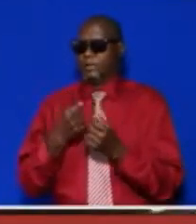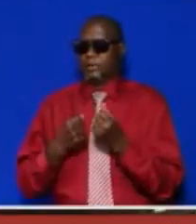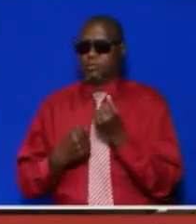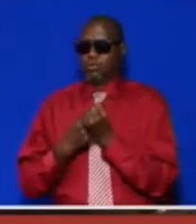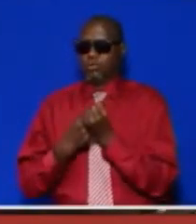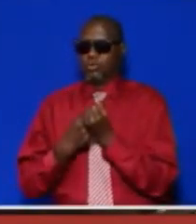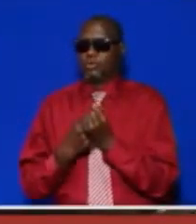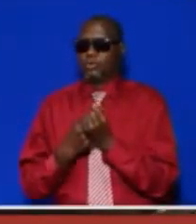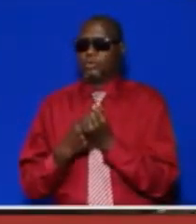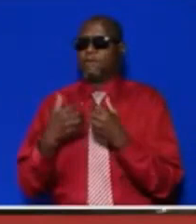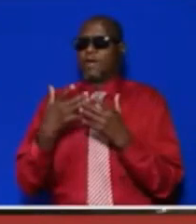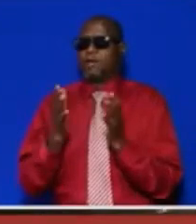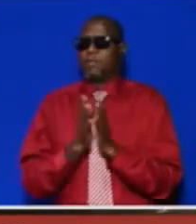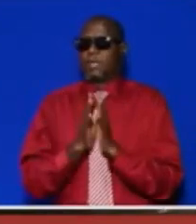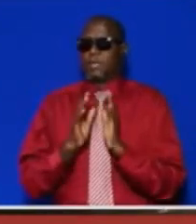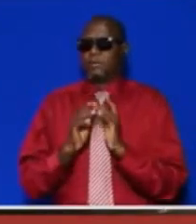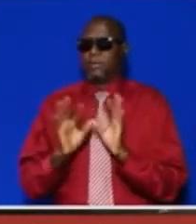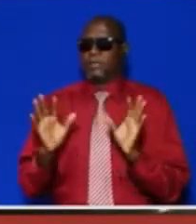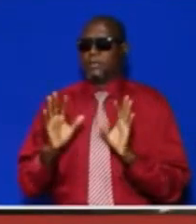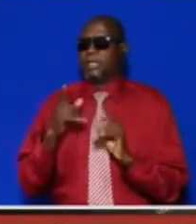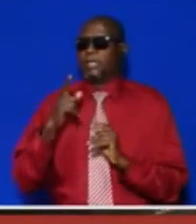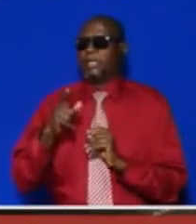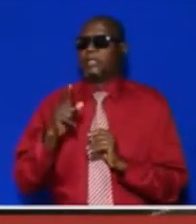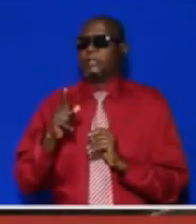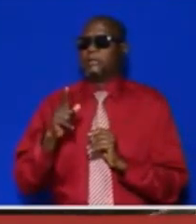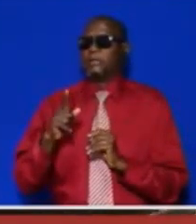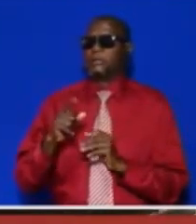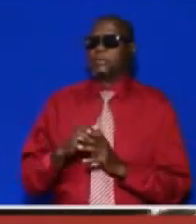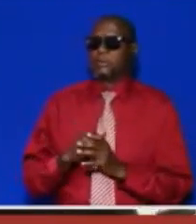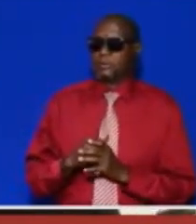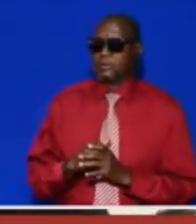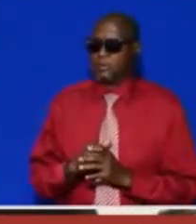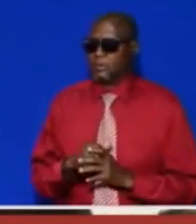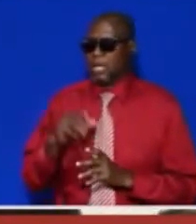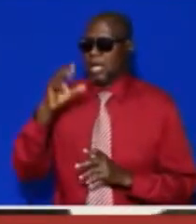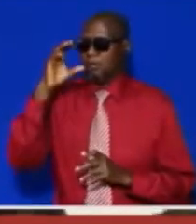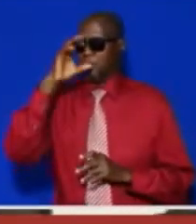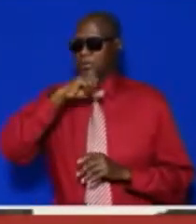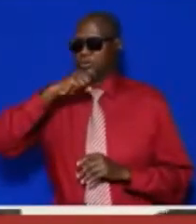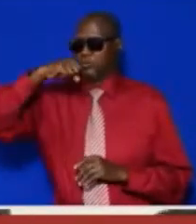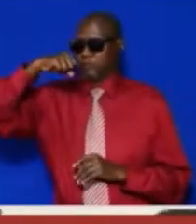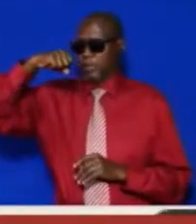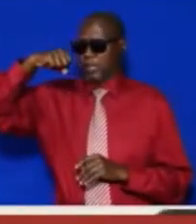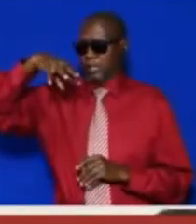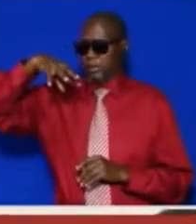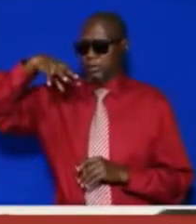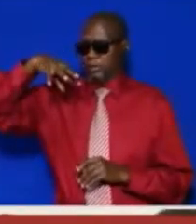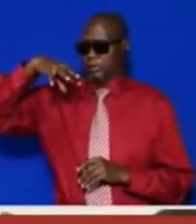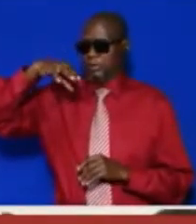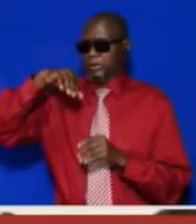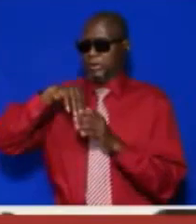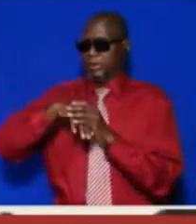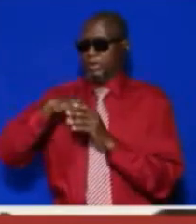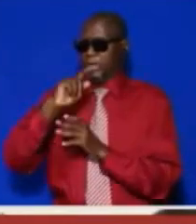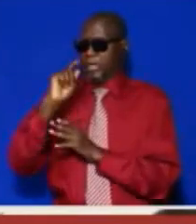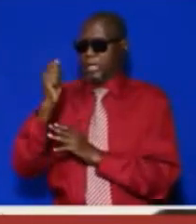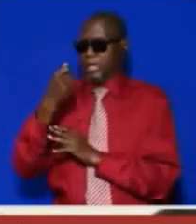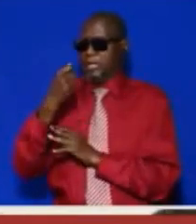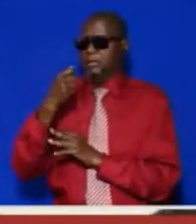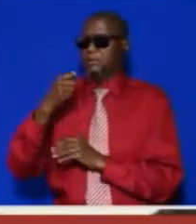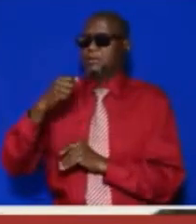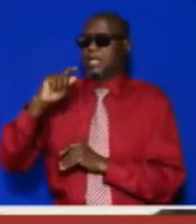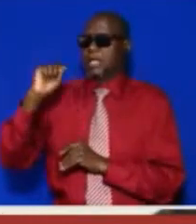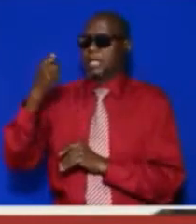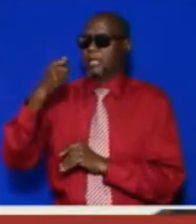is not the opposite of light. It is the absence of light. But in Kenya, Kenya is a country